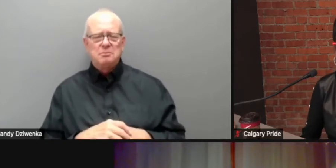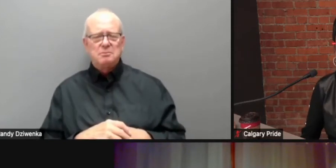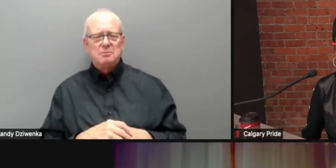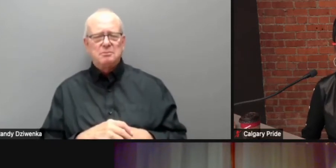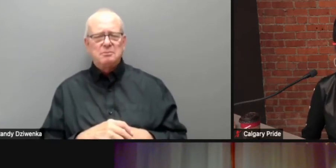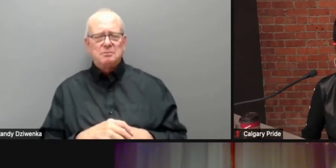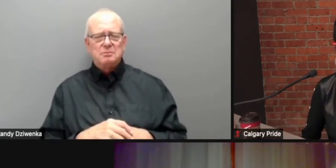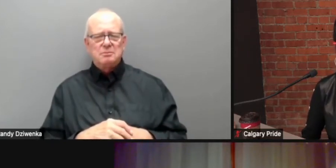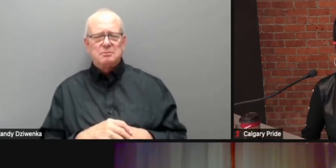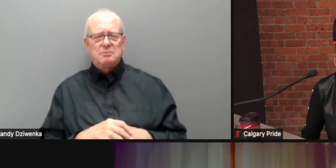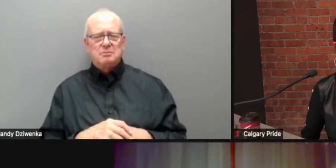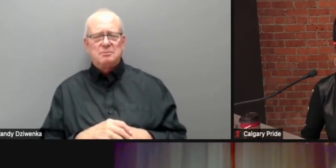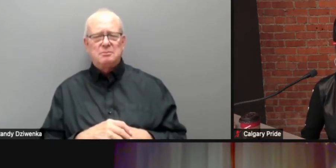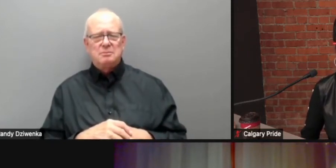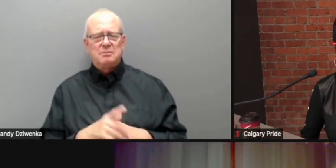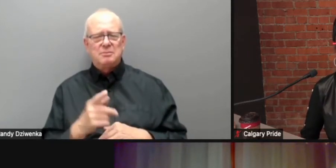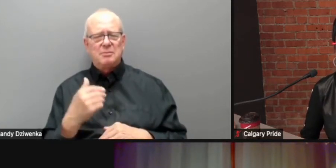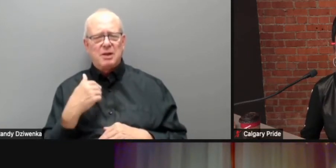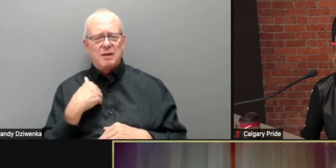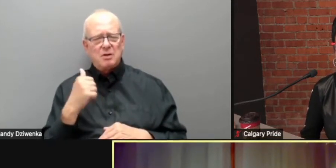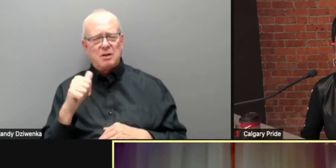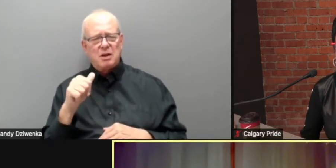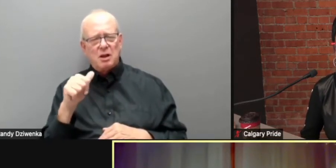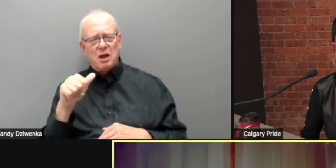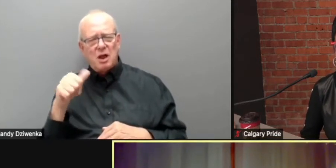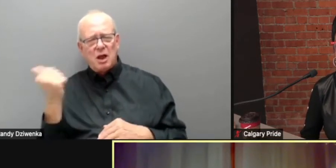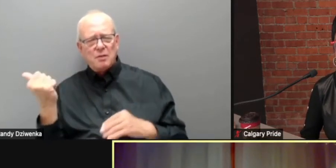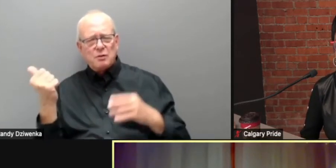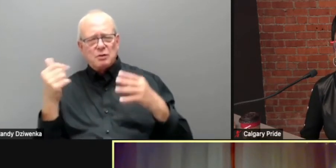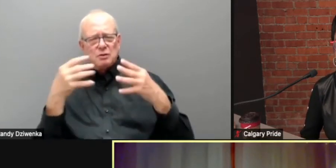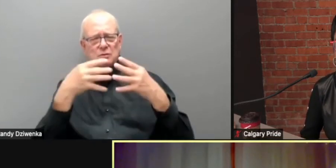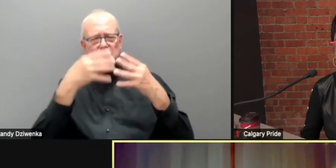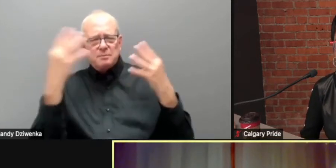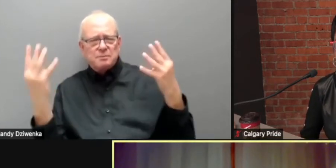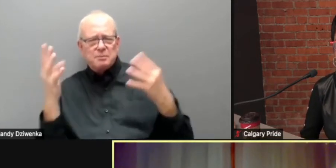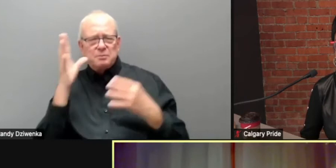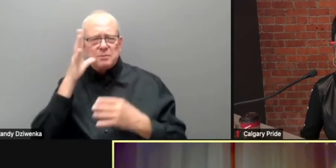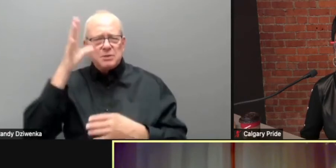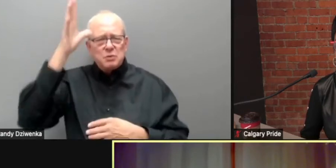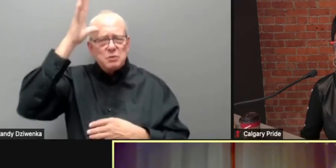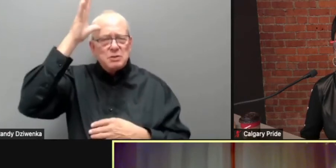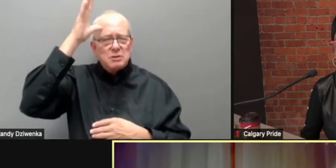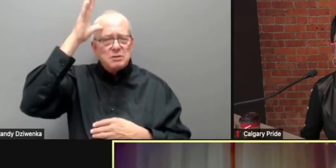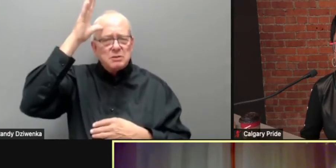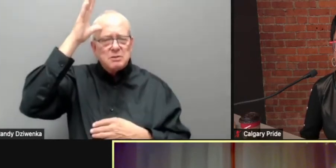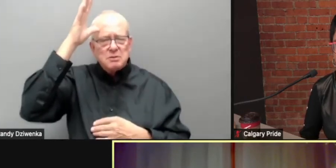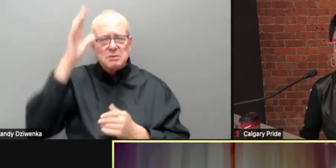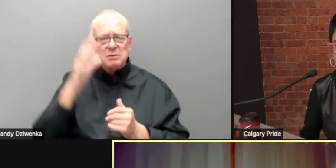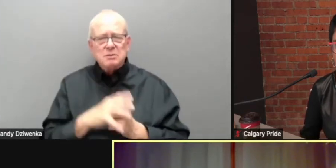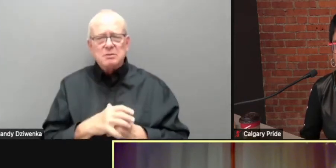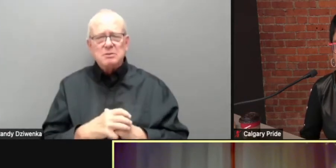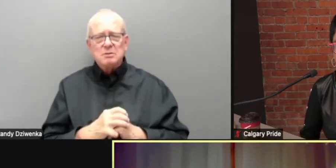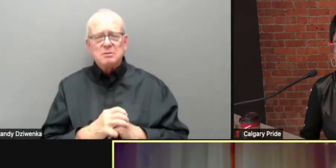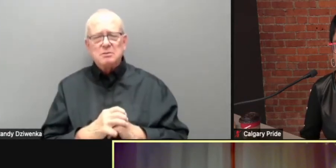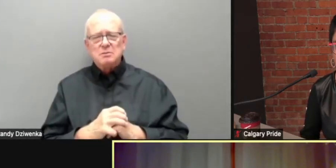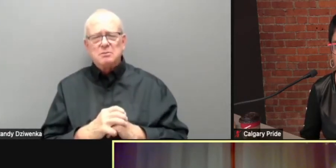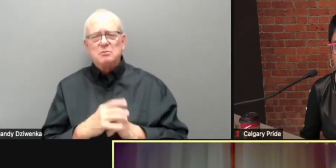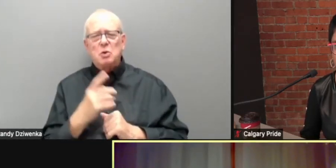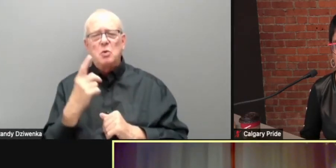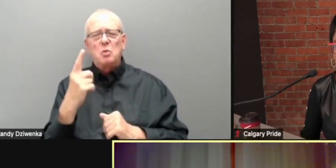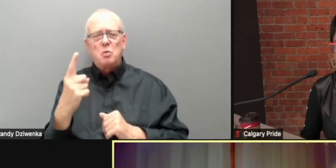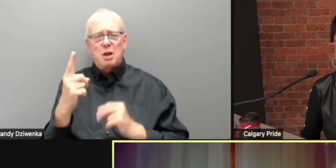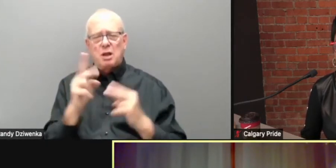been a struggle as well? There have been a couple who have reached out to me after they saw on the